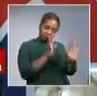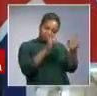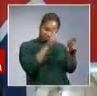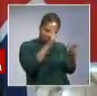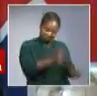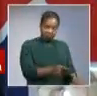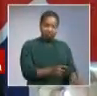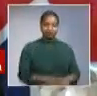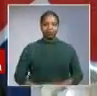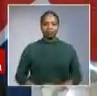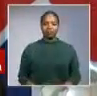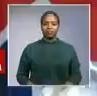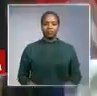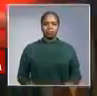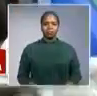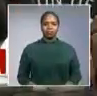stronger trade ties.